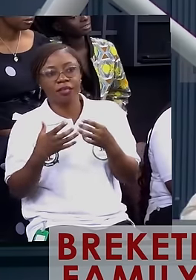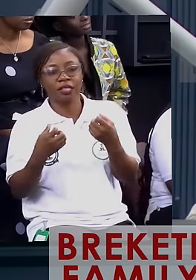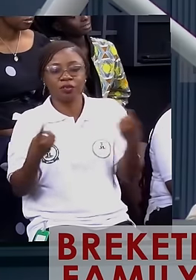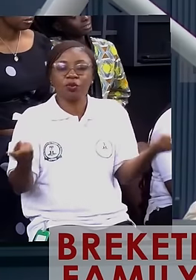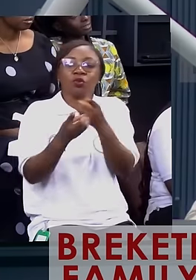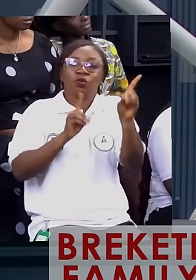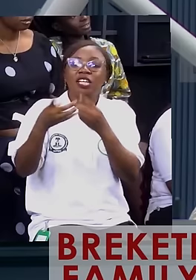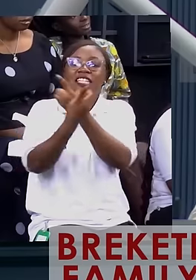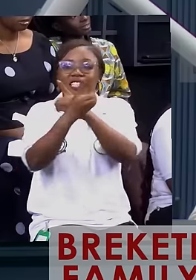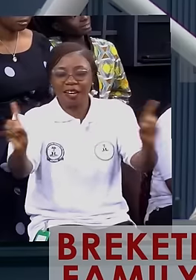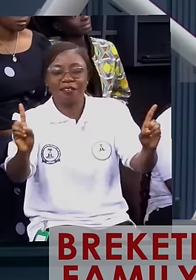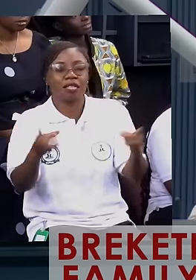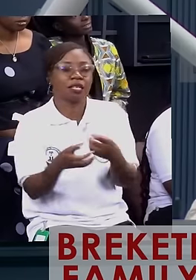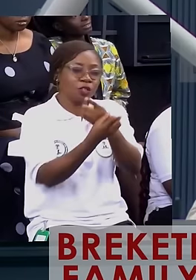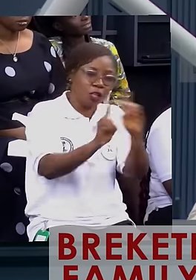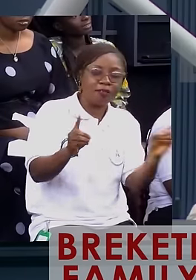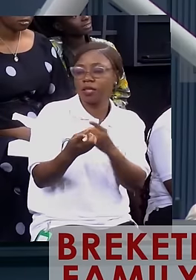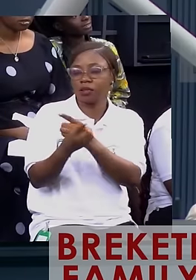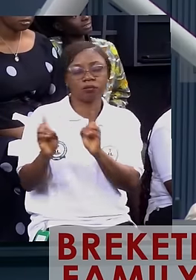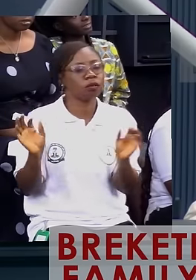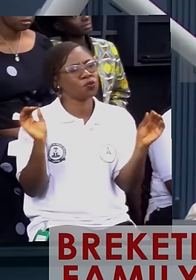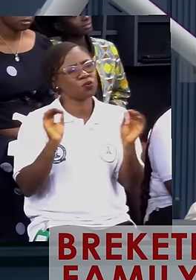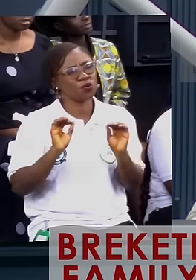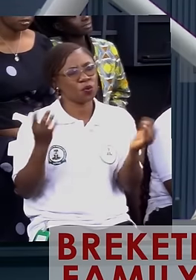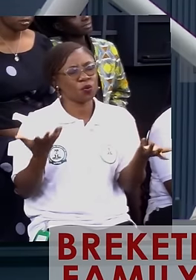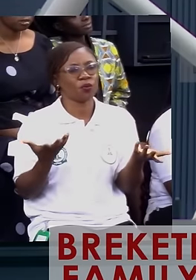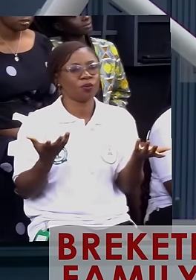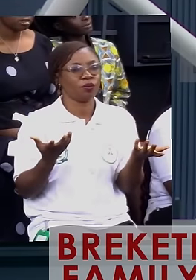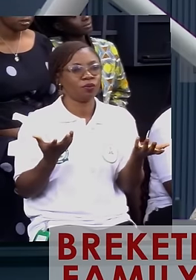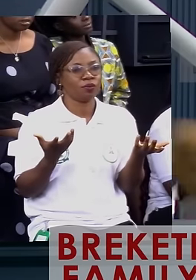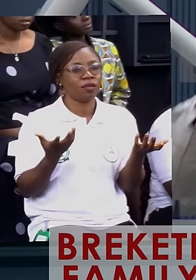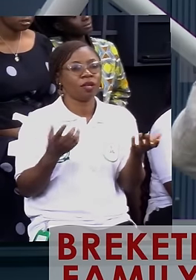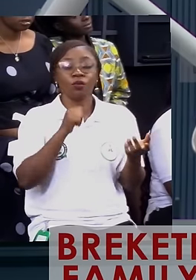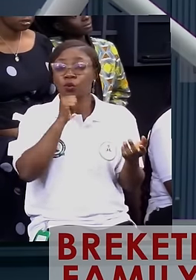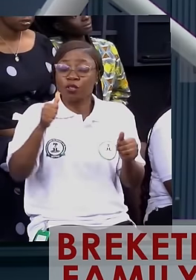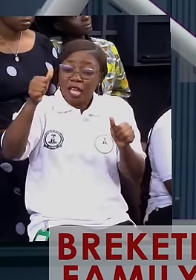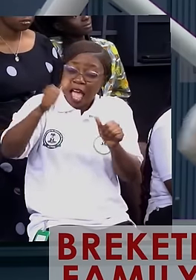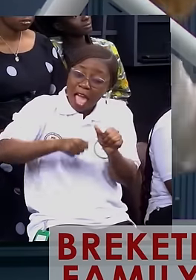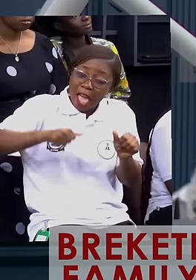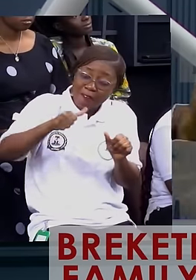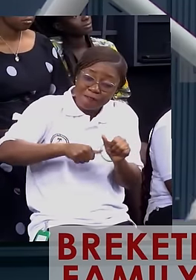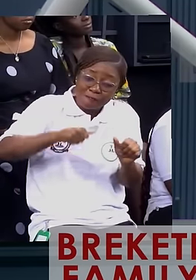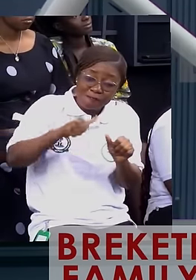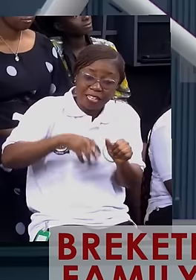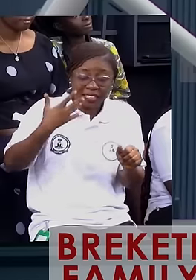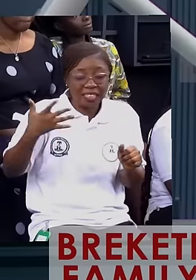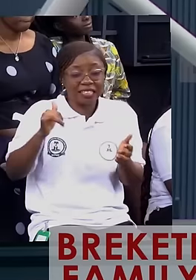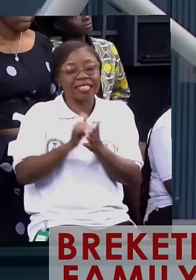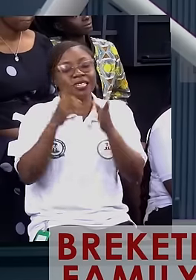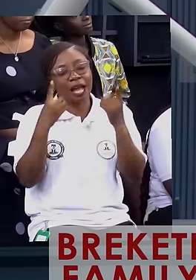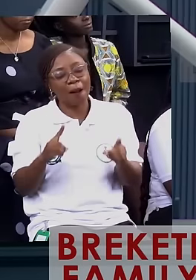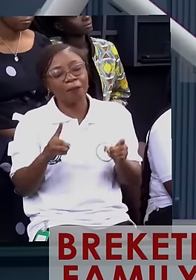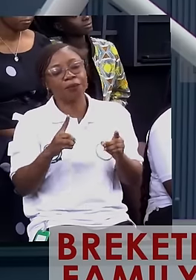binding. Deliverance, thank you. Yeah. Rukia and deliverance. No be every of Dutch jacking and the